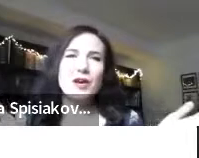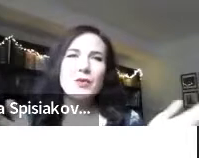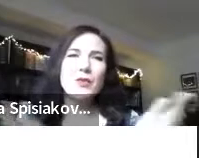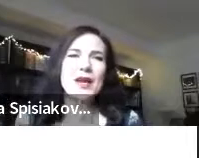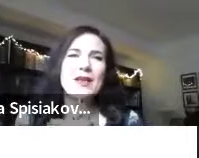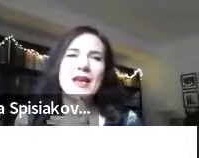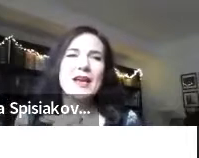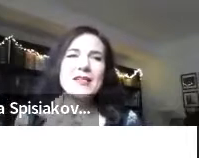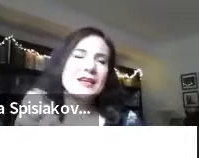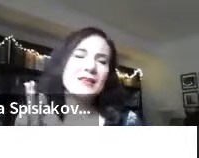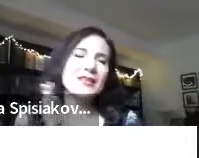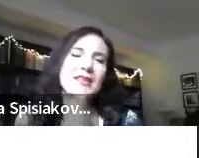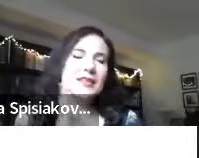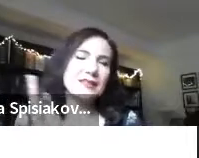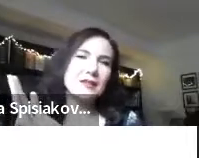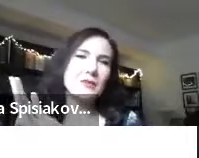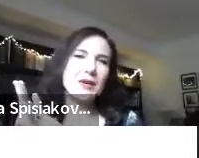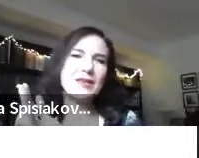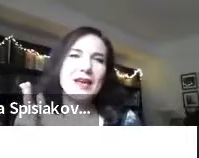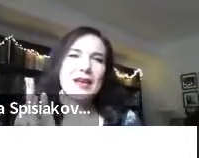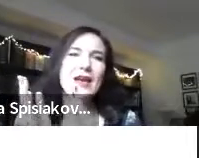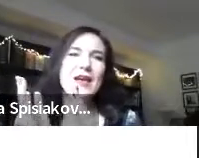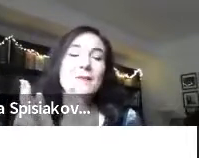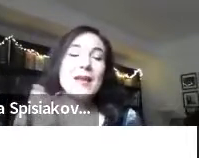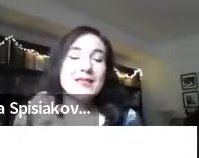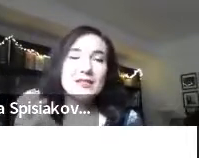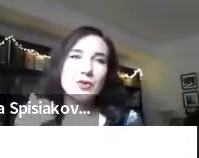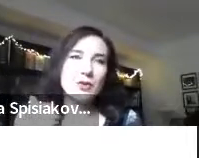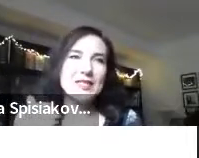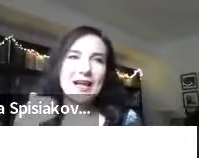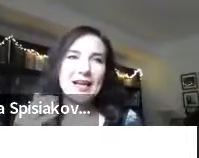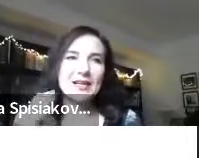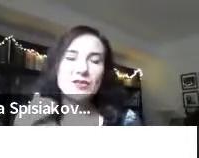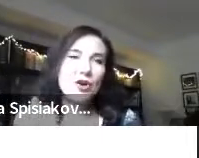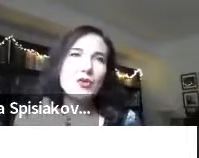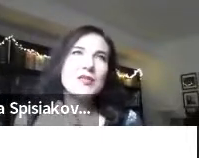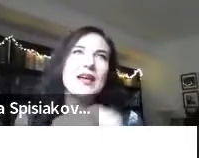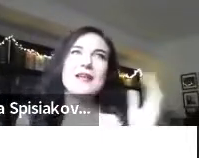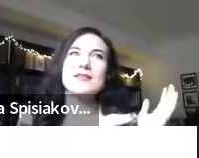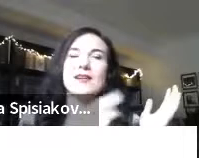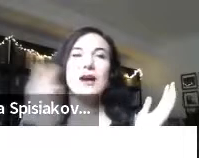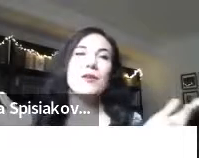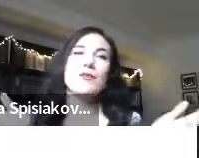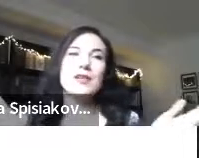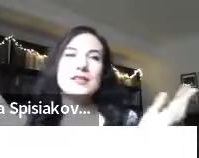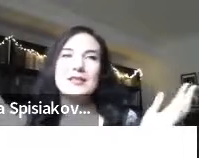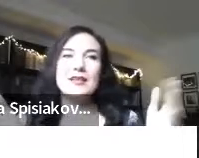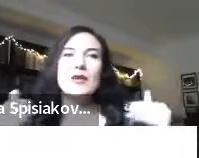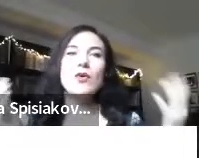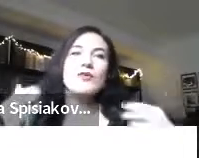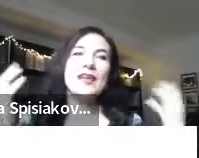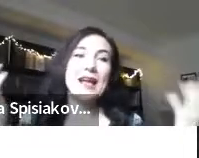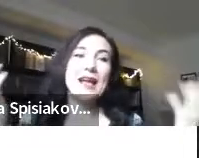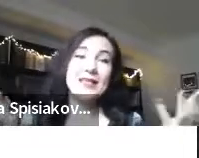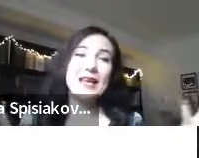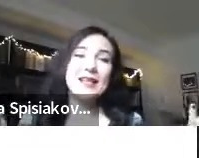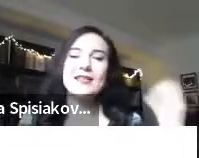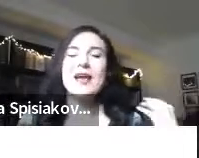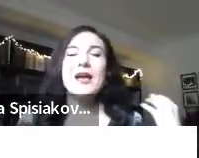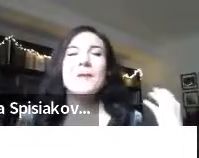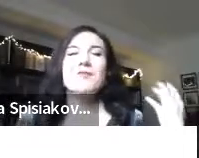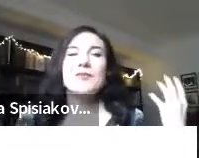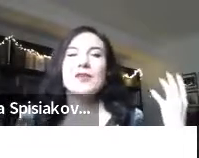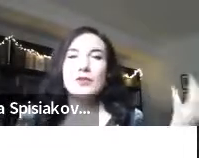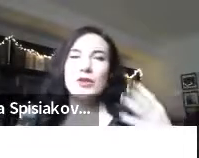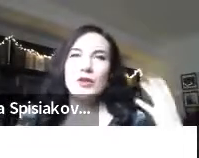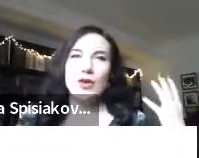viral video with a sea turtle with a plastic straw stuck in its nose. And a couple of years later, all of that